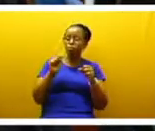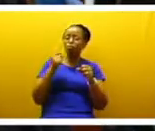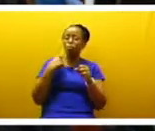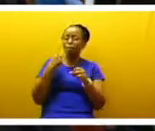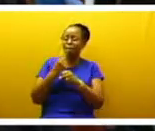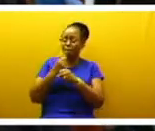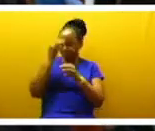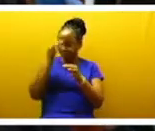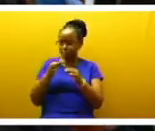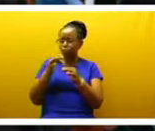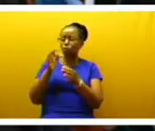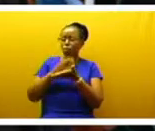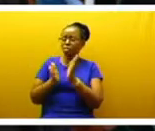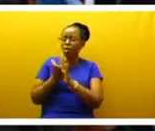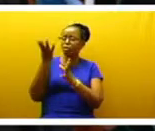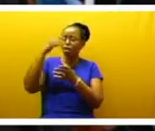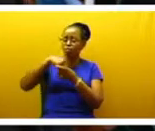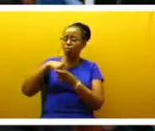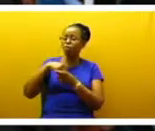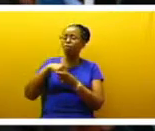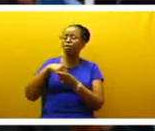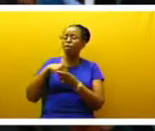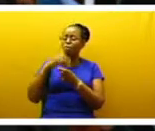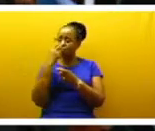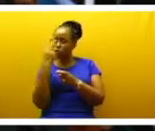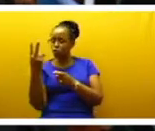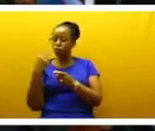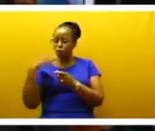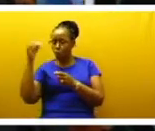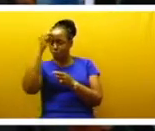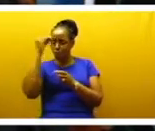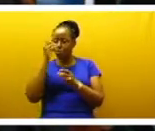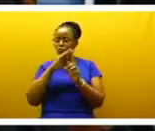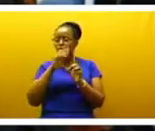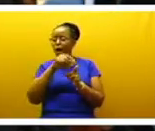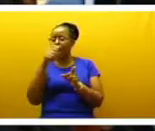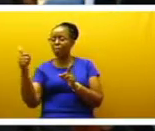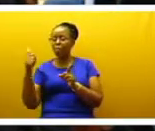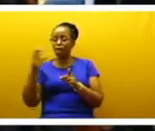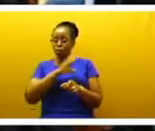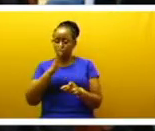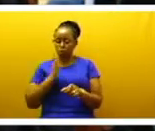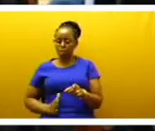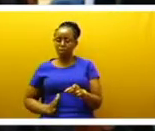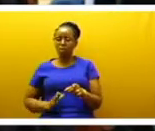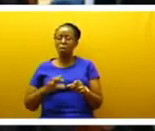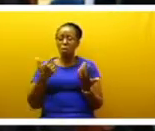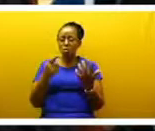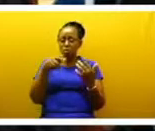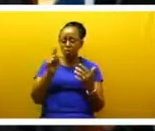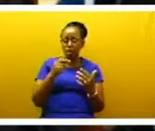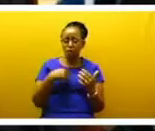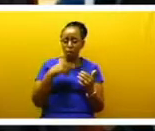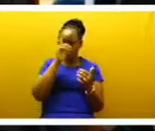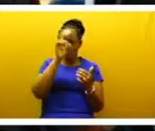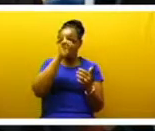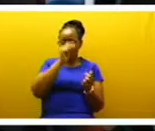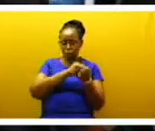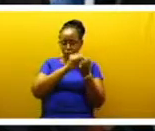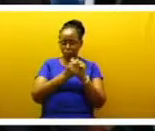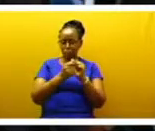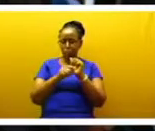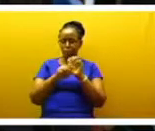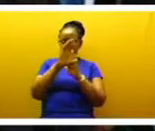or their views or their actions, or to change the